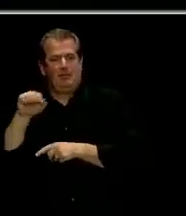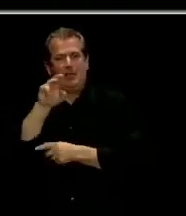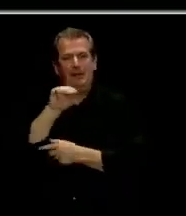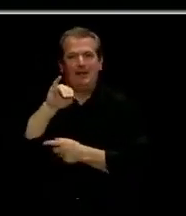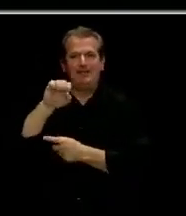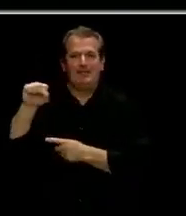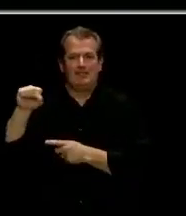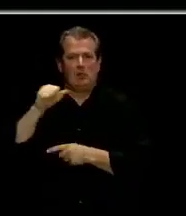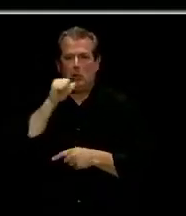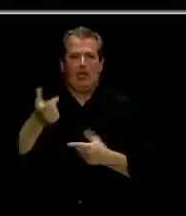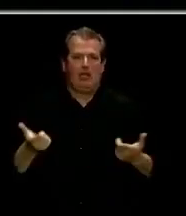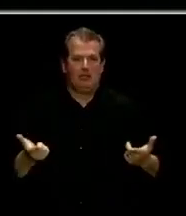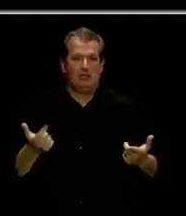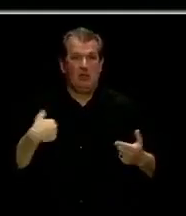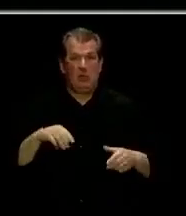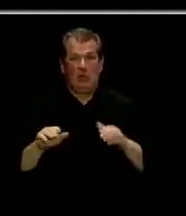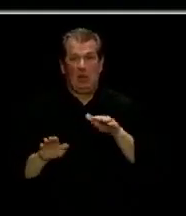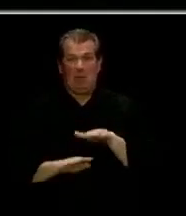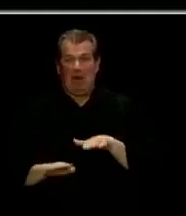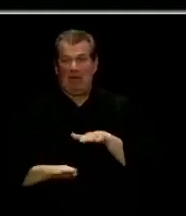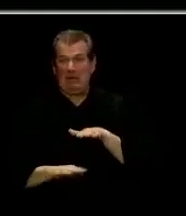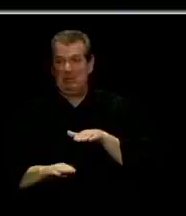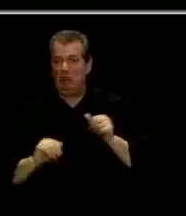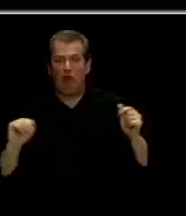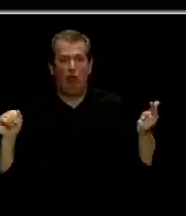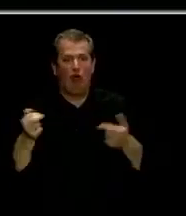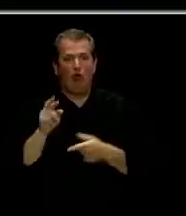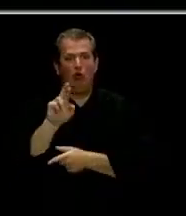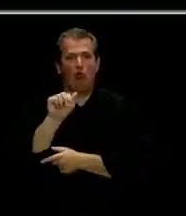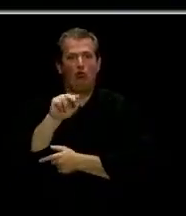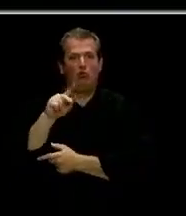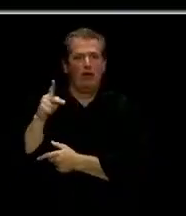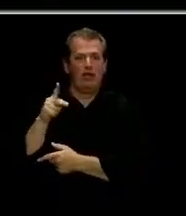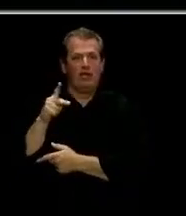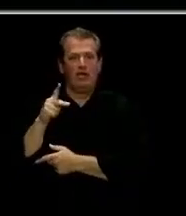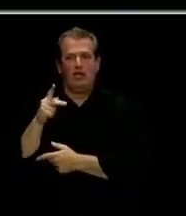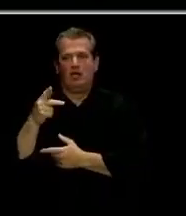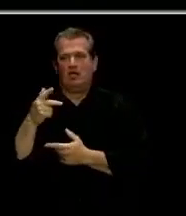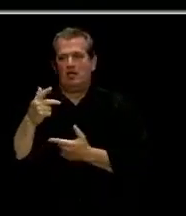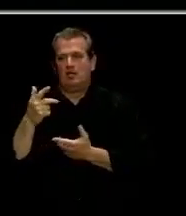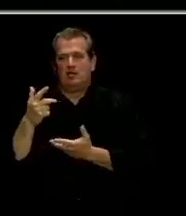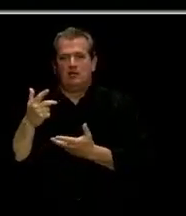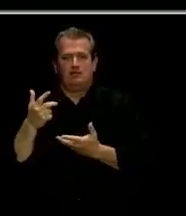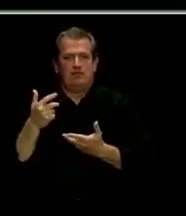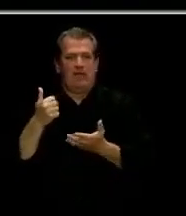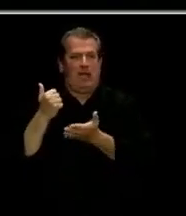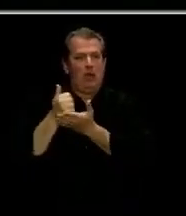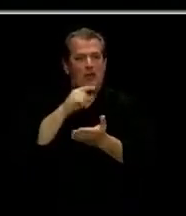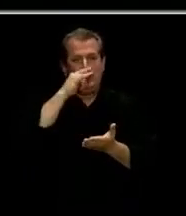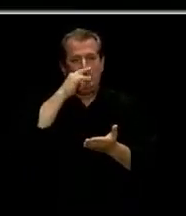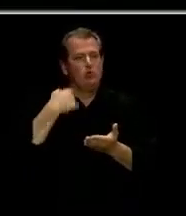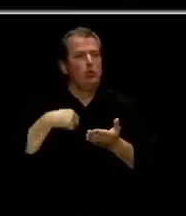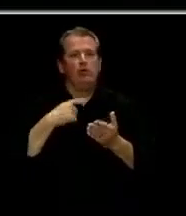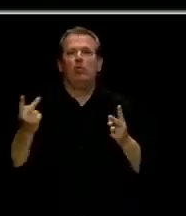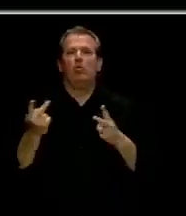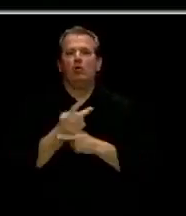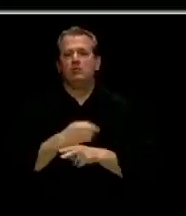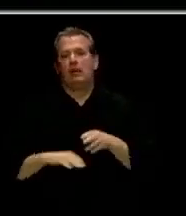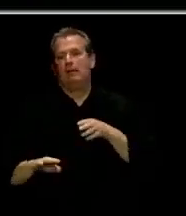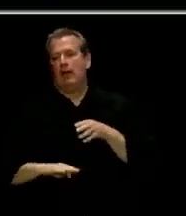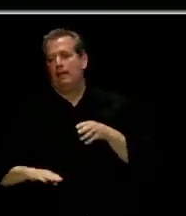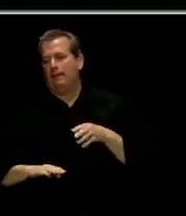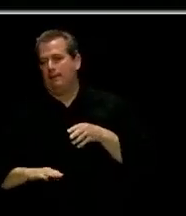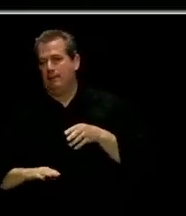of almost every ranking across the country in terms of outcomes for kids. And